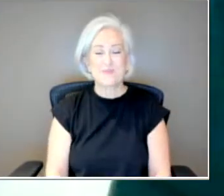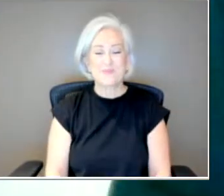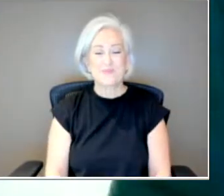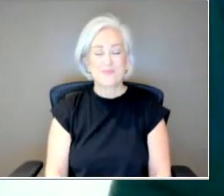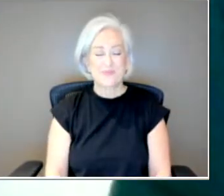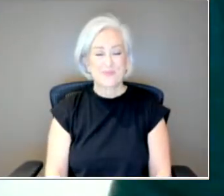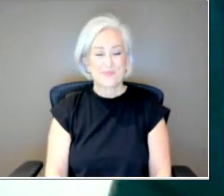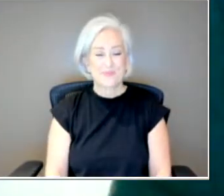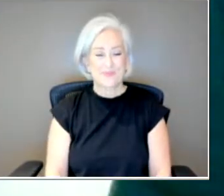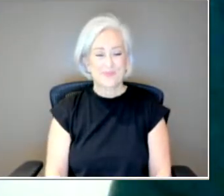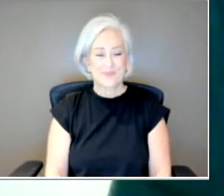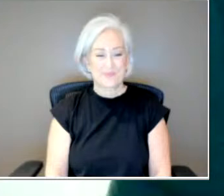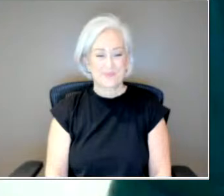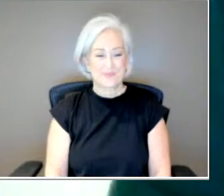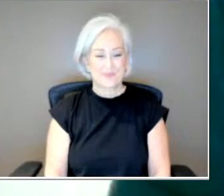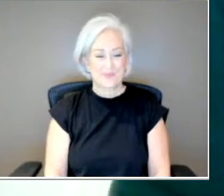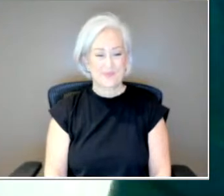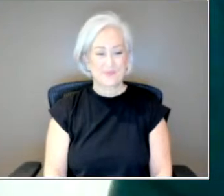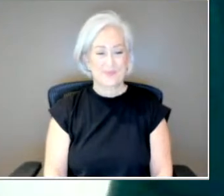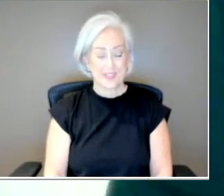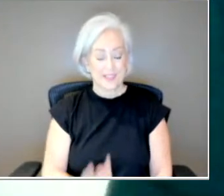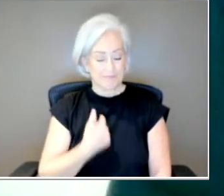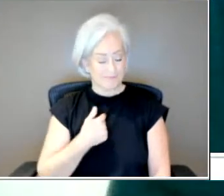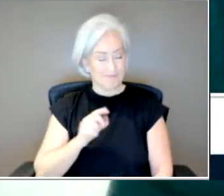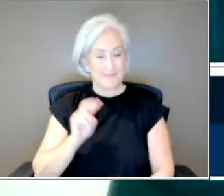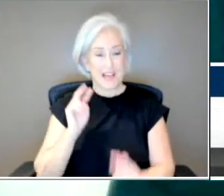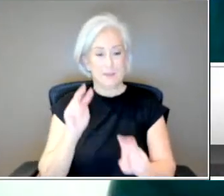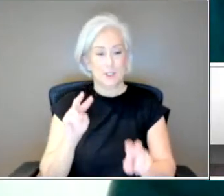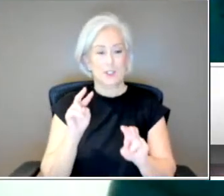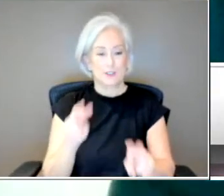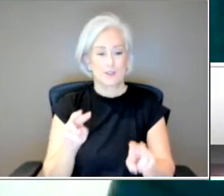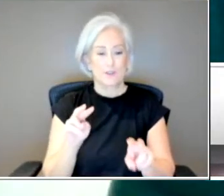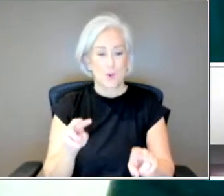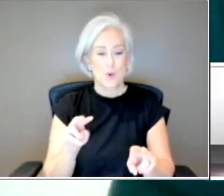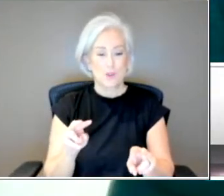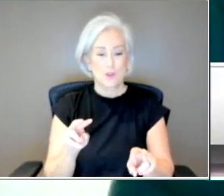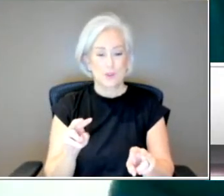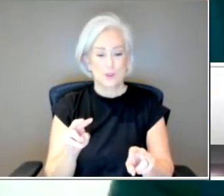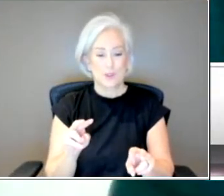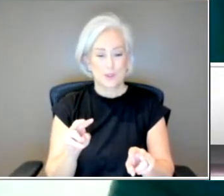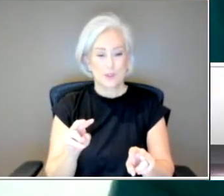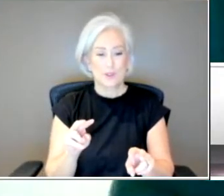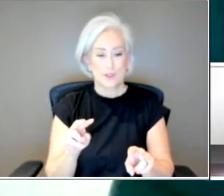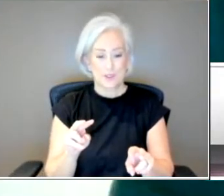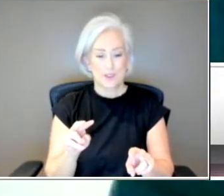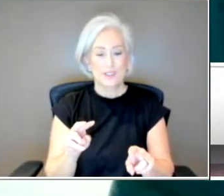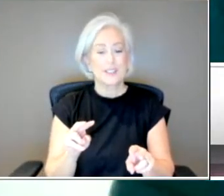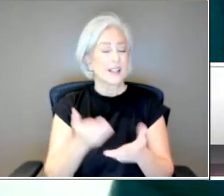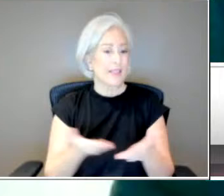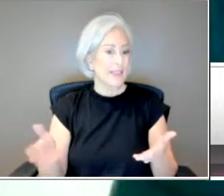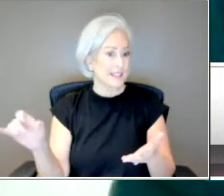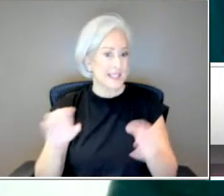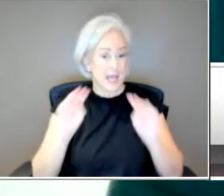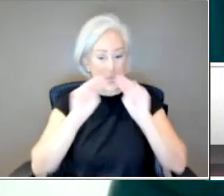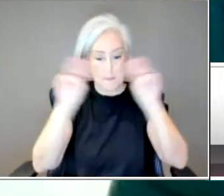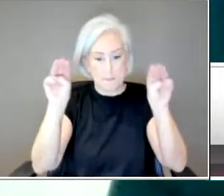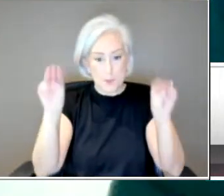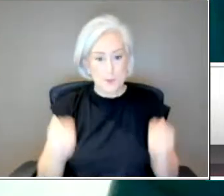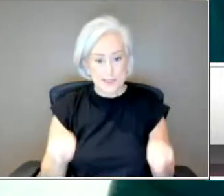Oh, I'm looking forward to doing things like museums again, or